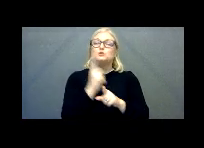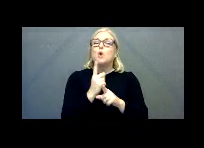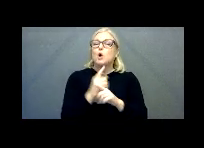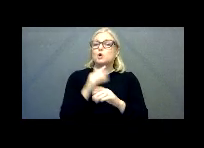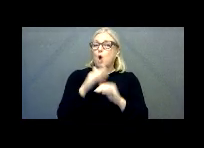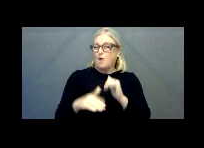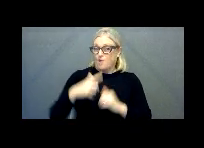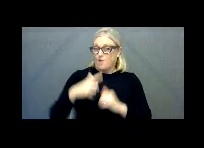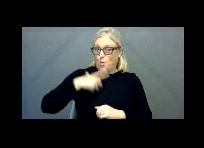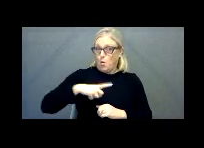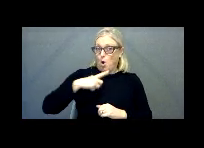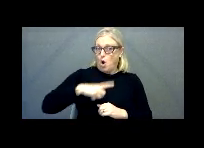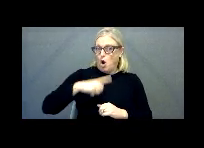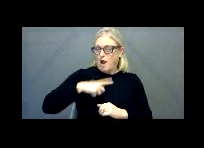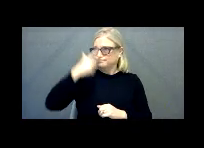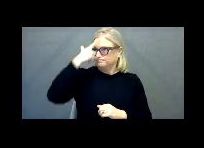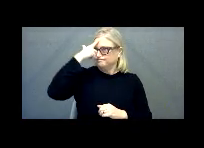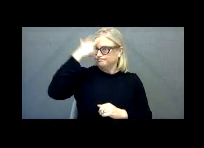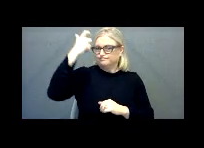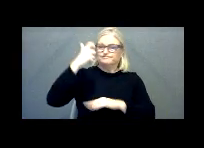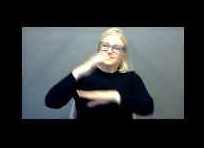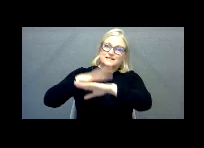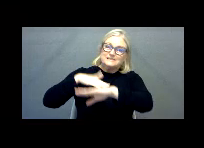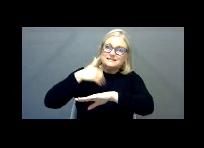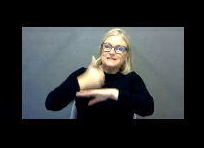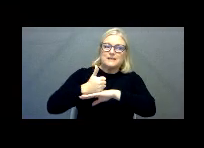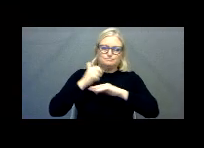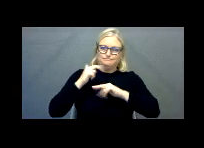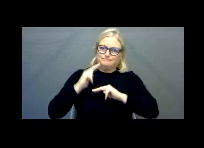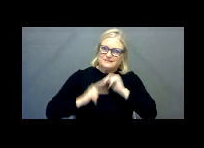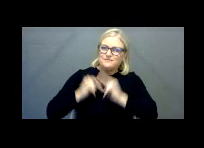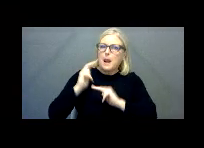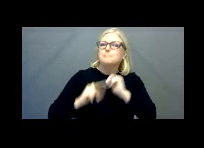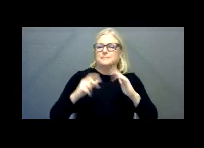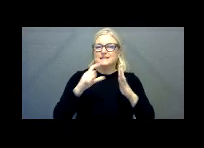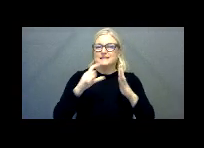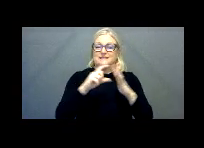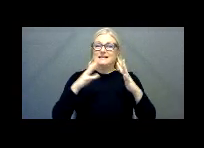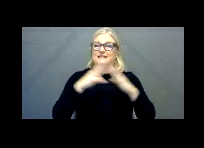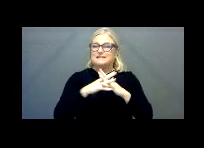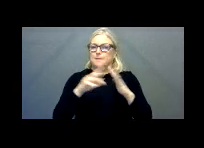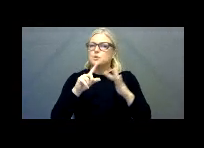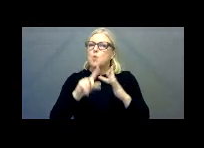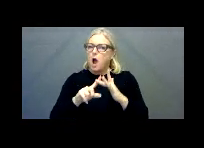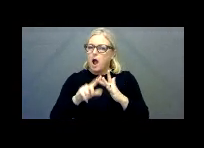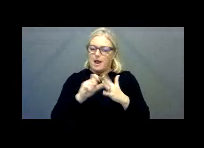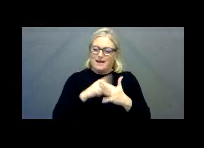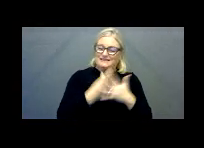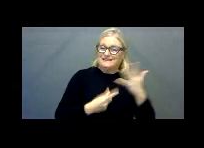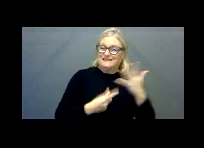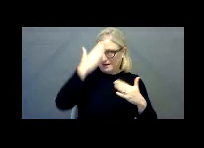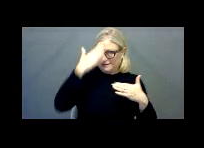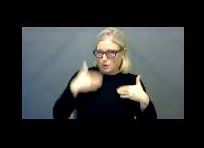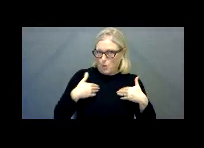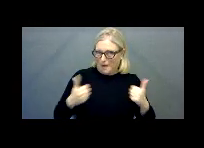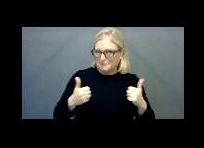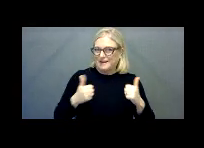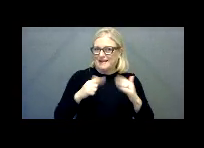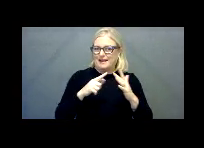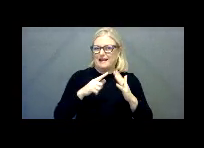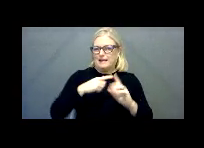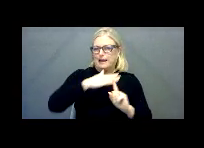I'll briefly take you through the whole process of the development. But to begin with, it will be great to looking at